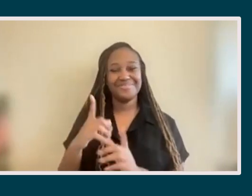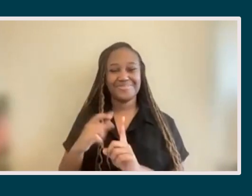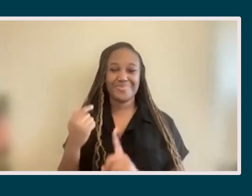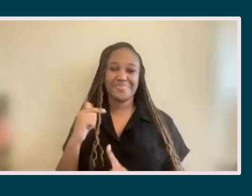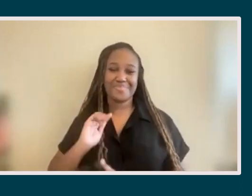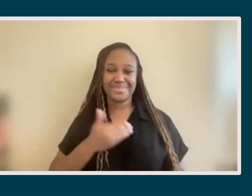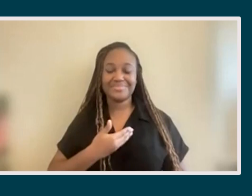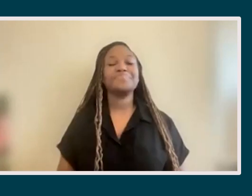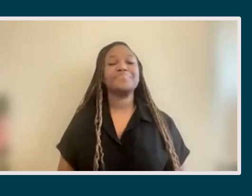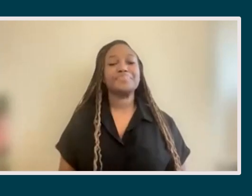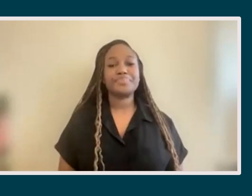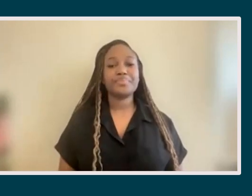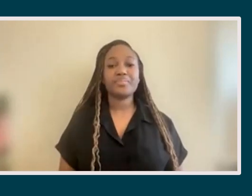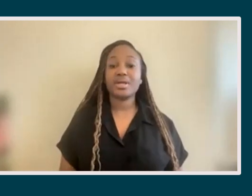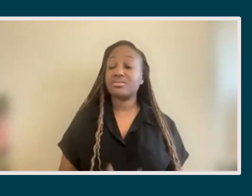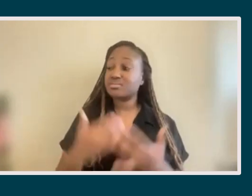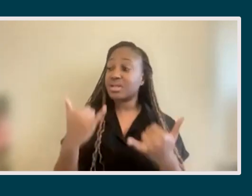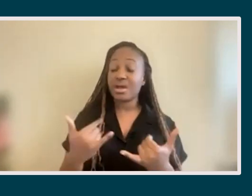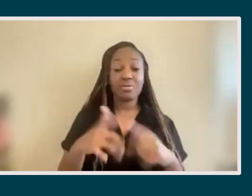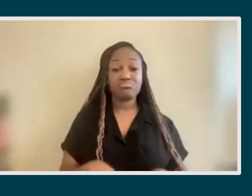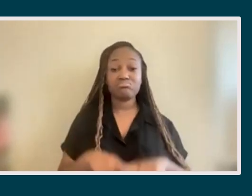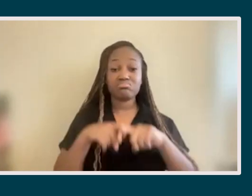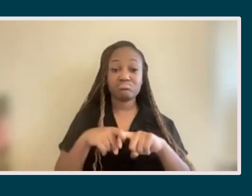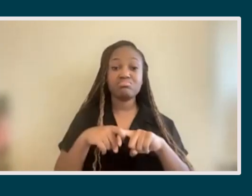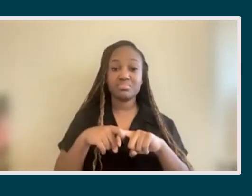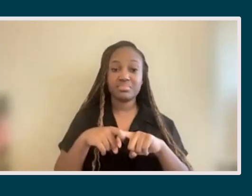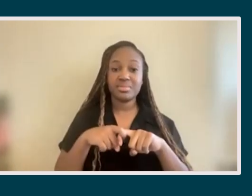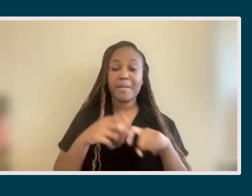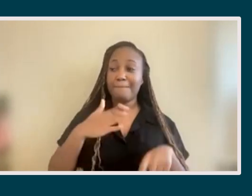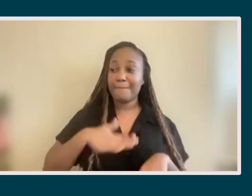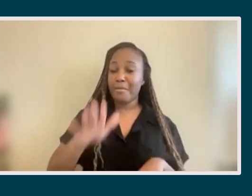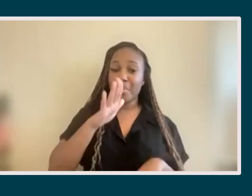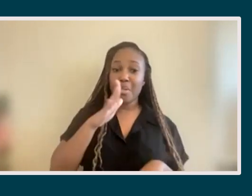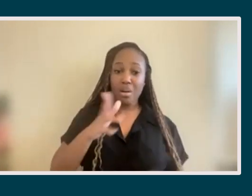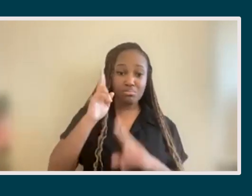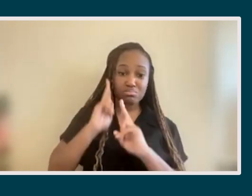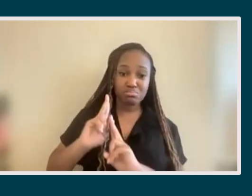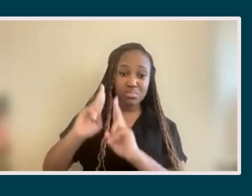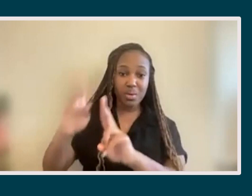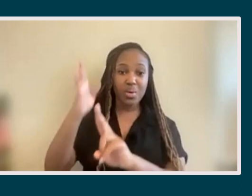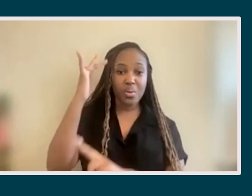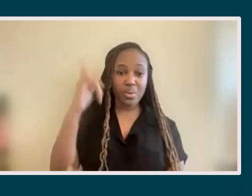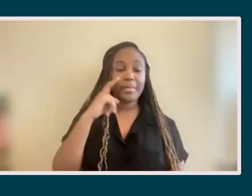want to pause and credit my mom, both with my sense of optimism and this